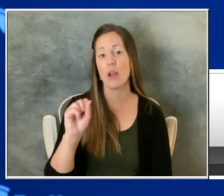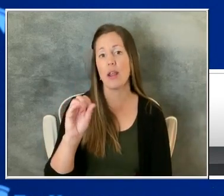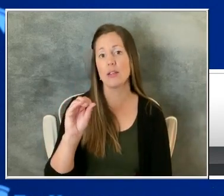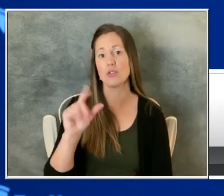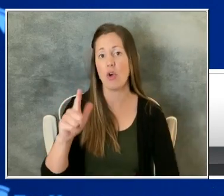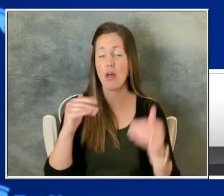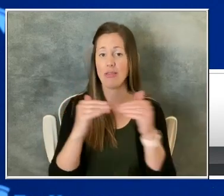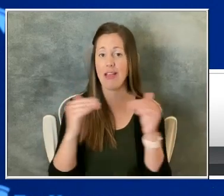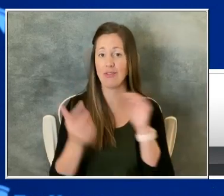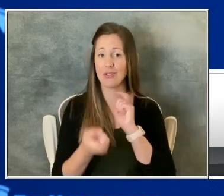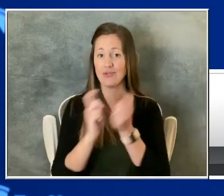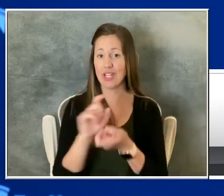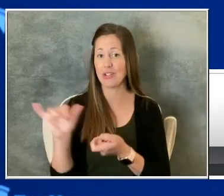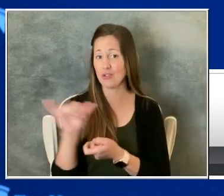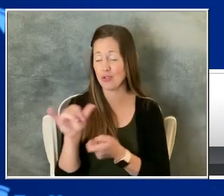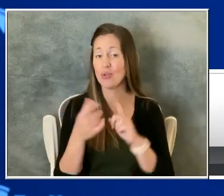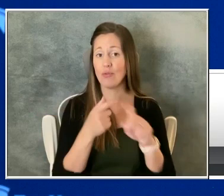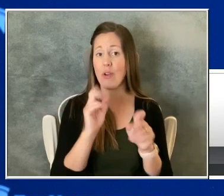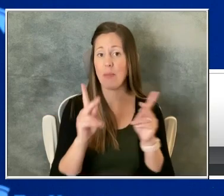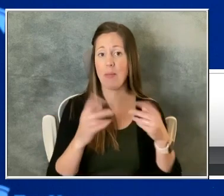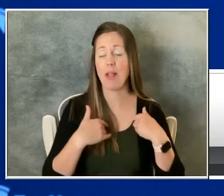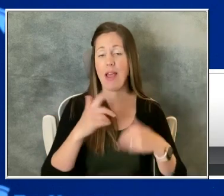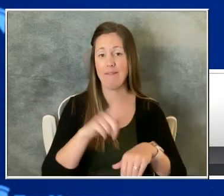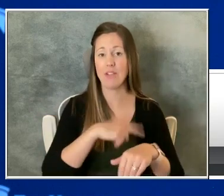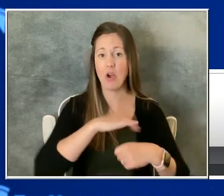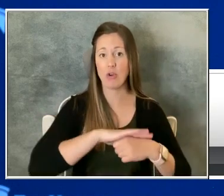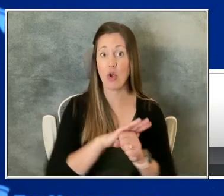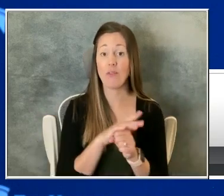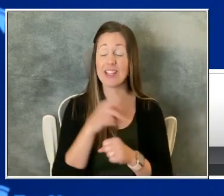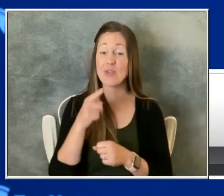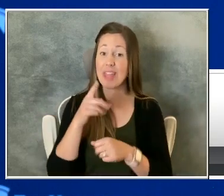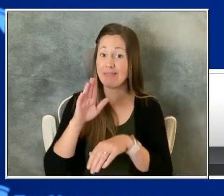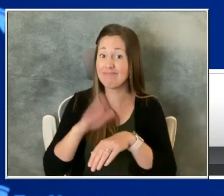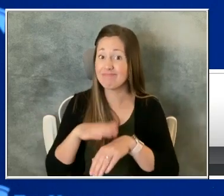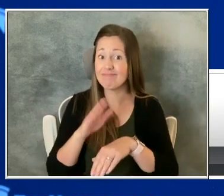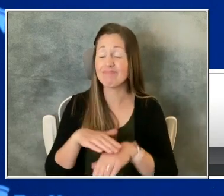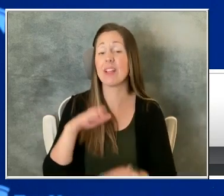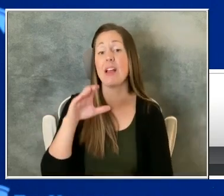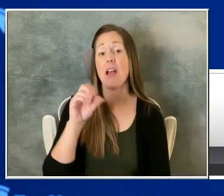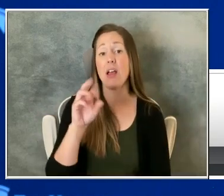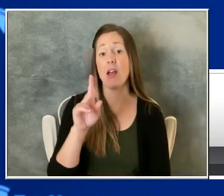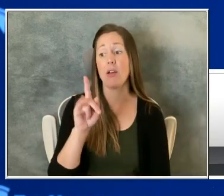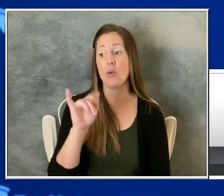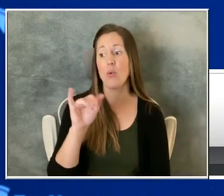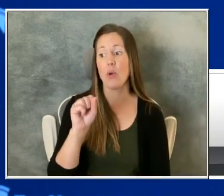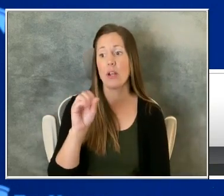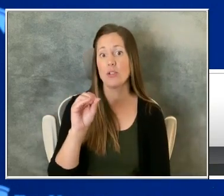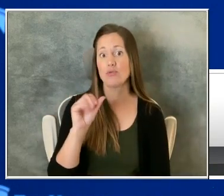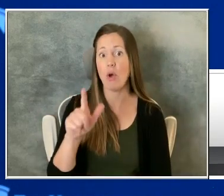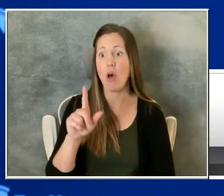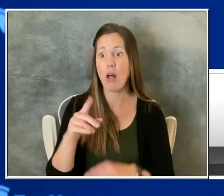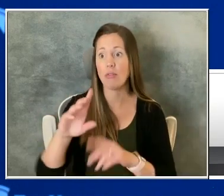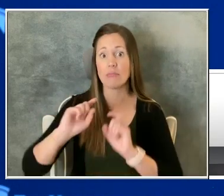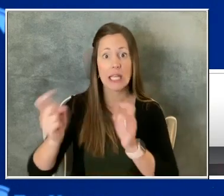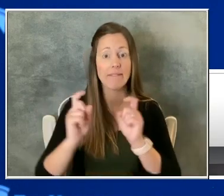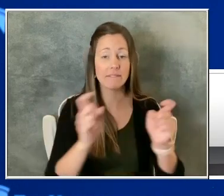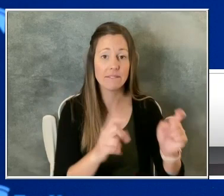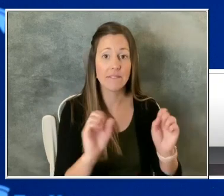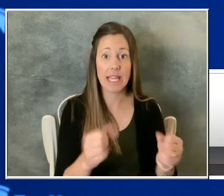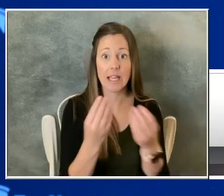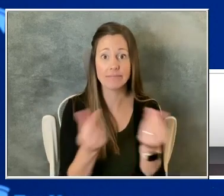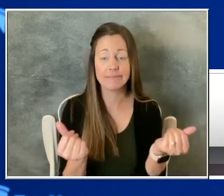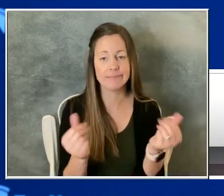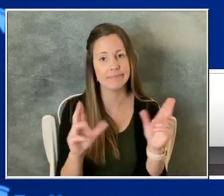long COVID as well. So they do caution that just giving cortisol, though, is not the answer to this, but we are getting one step closer